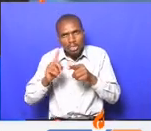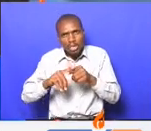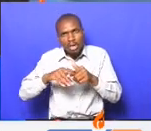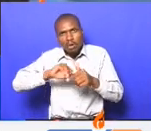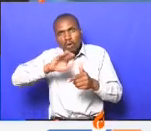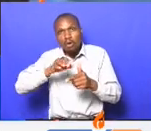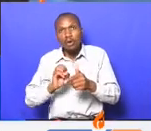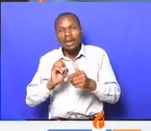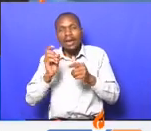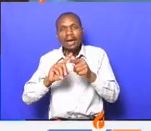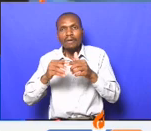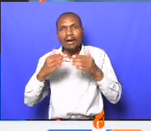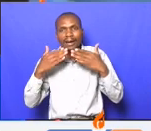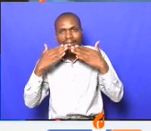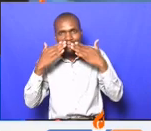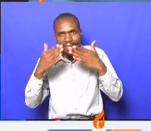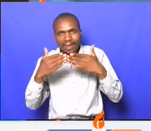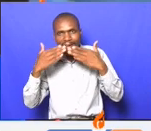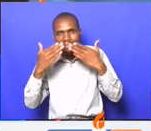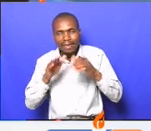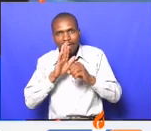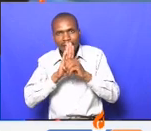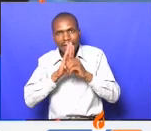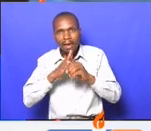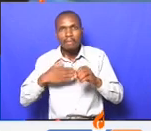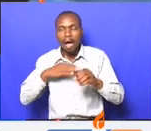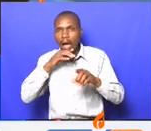want to congratulate you and congratulate my party.